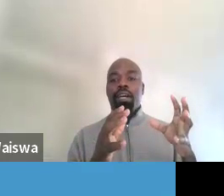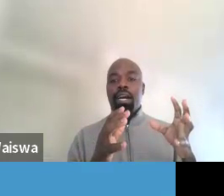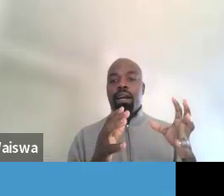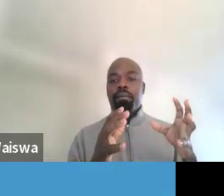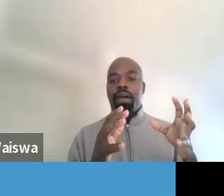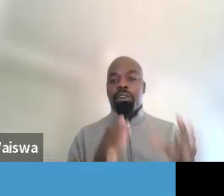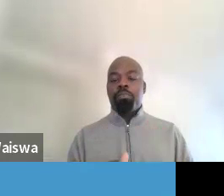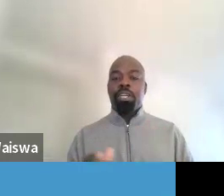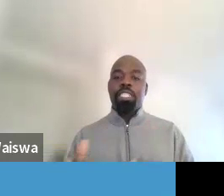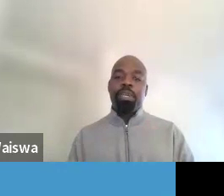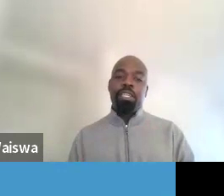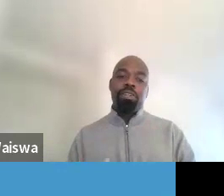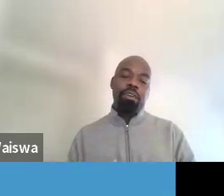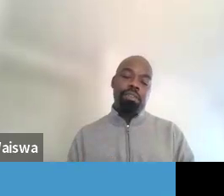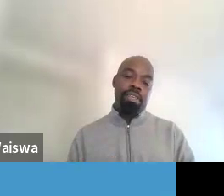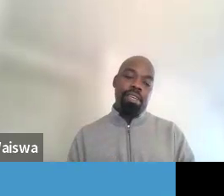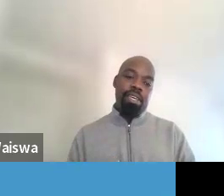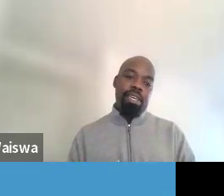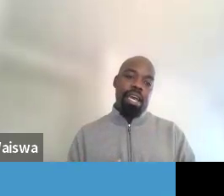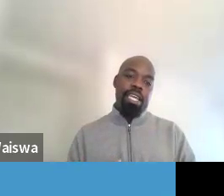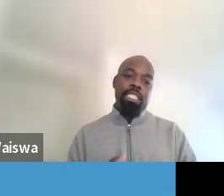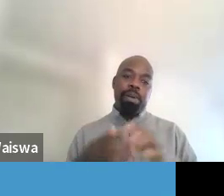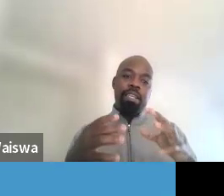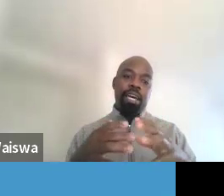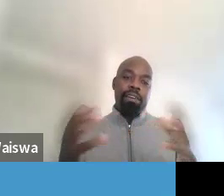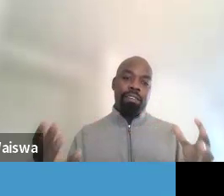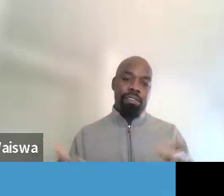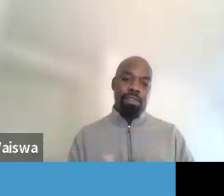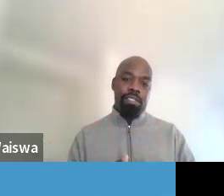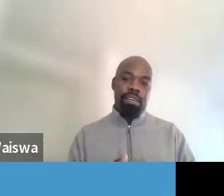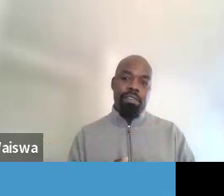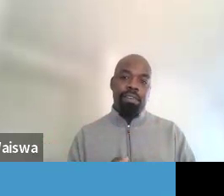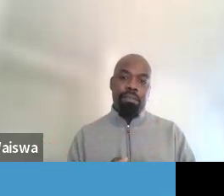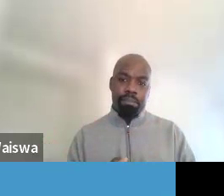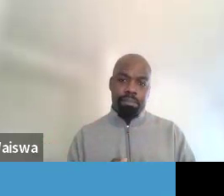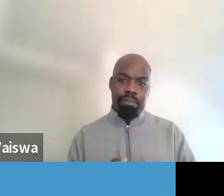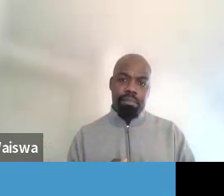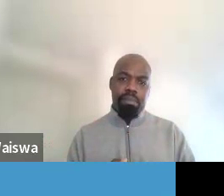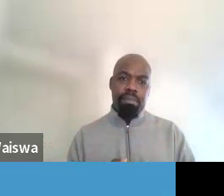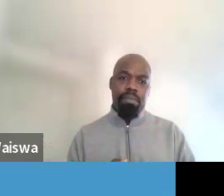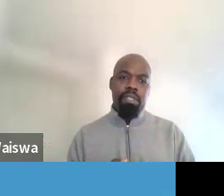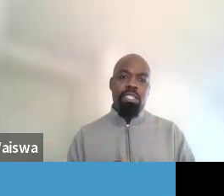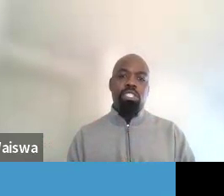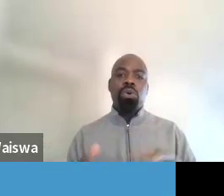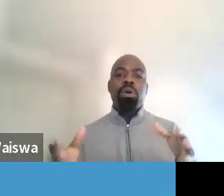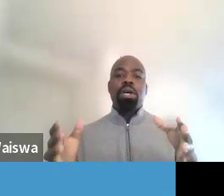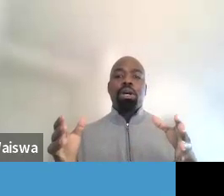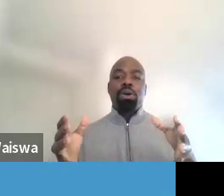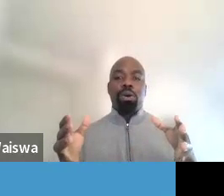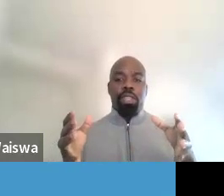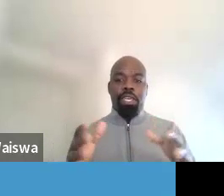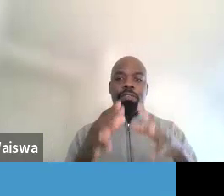of out-of-pocket spending on health and expand access to health services.